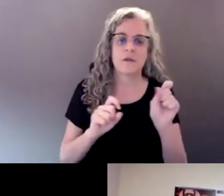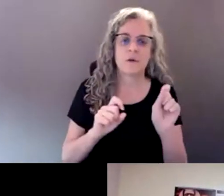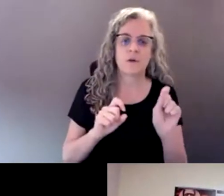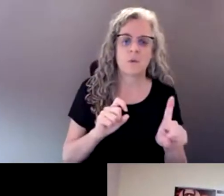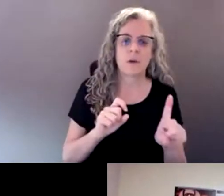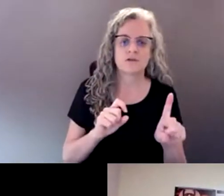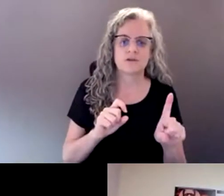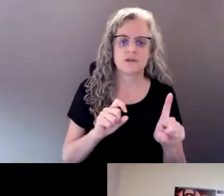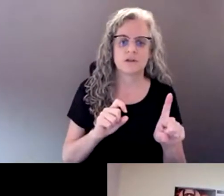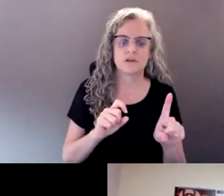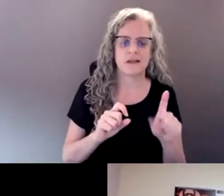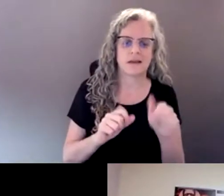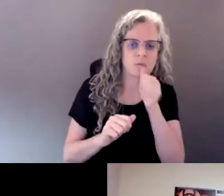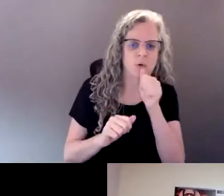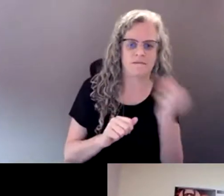me privately